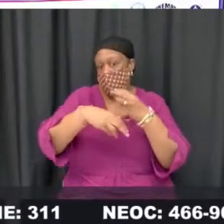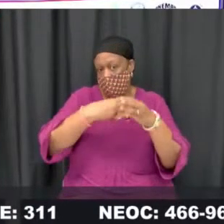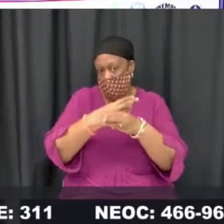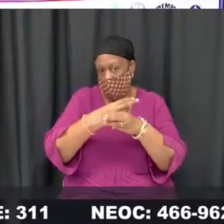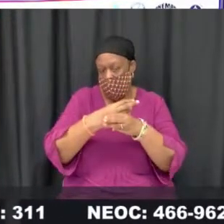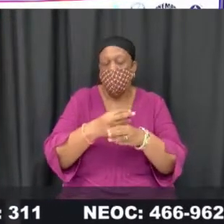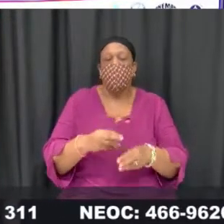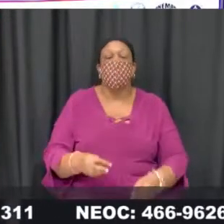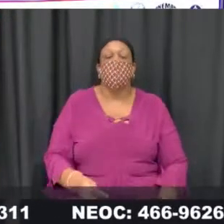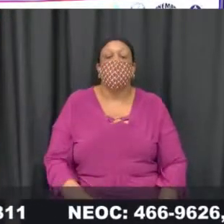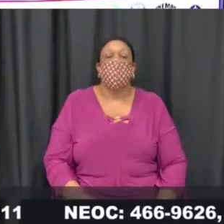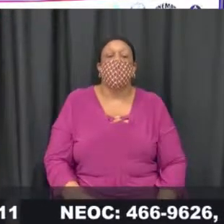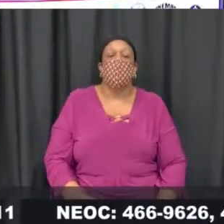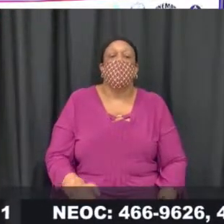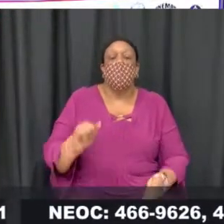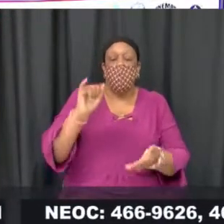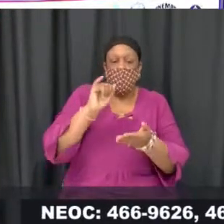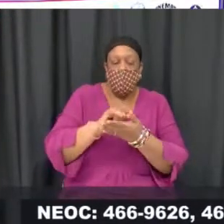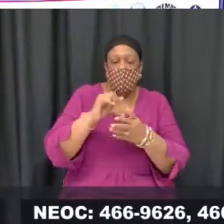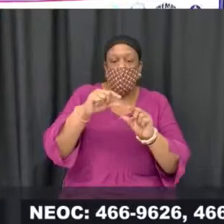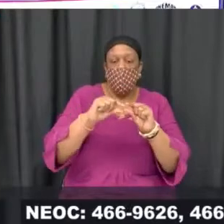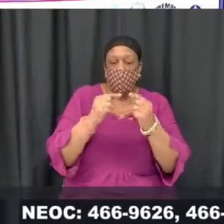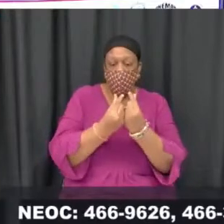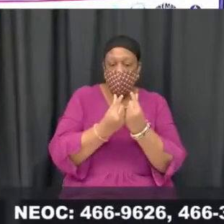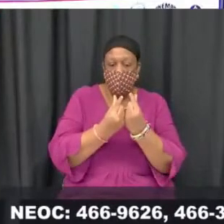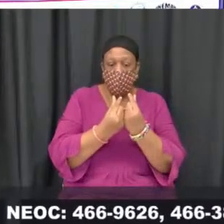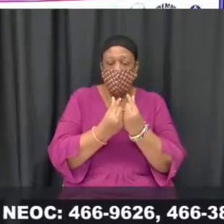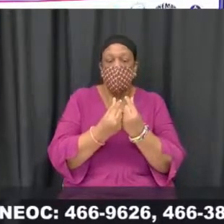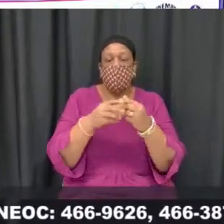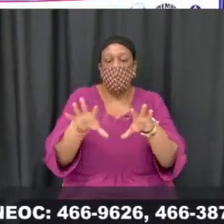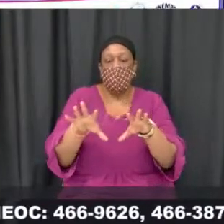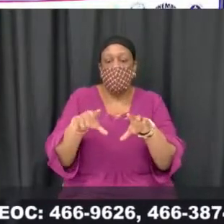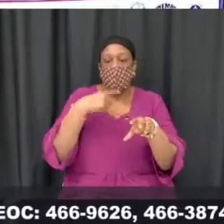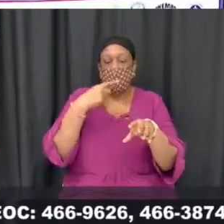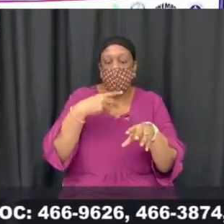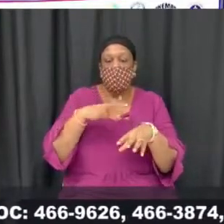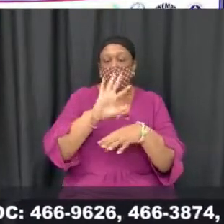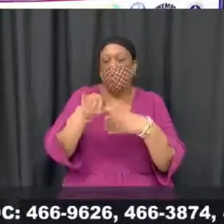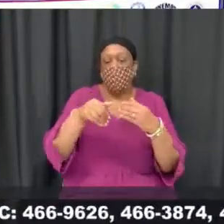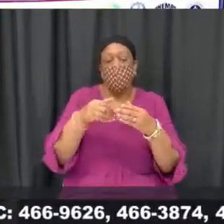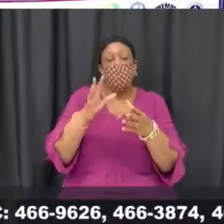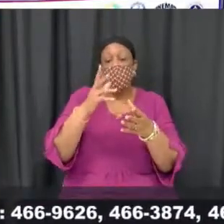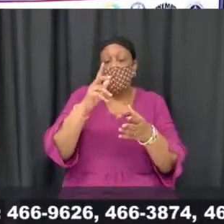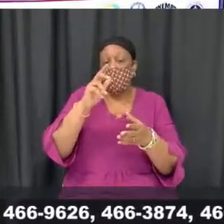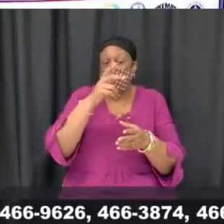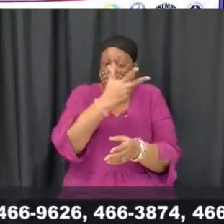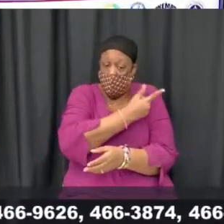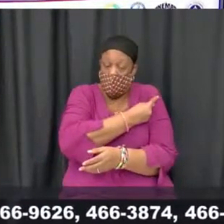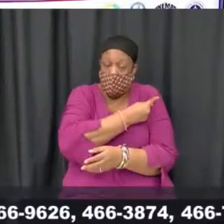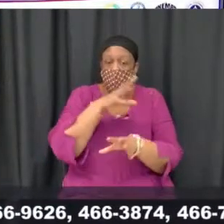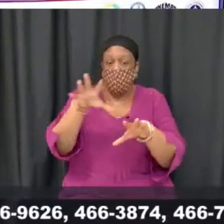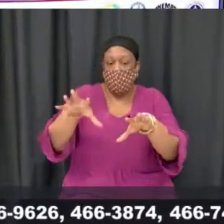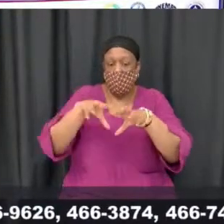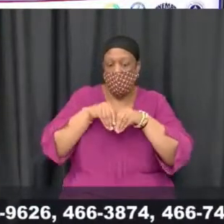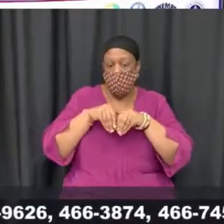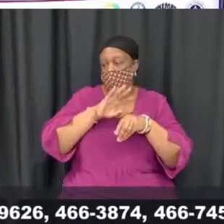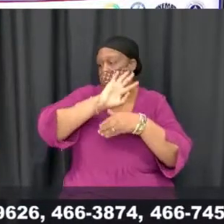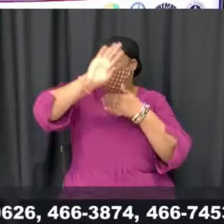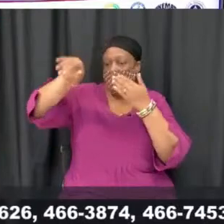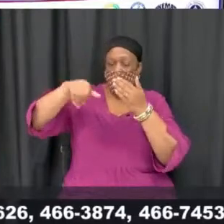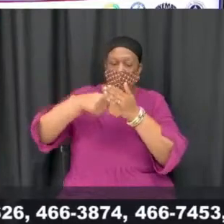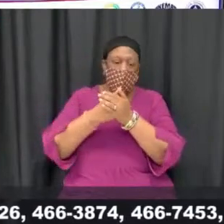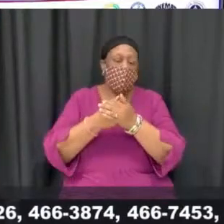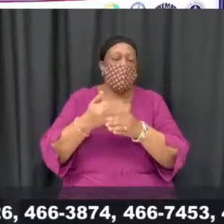the World Health Organization, that they will be accepted by all of these countries. And I'm pretty certain very soon you would